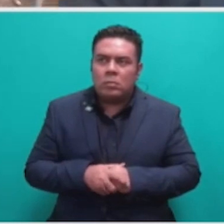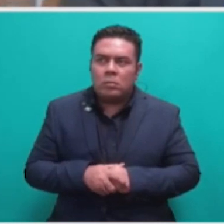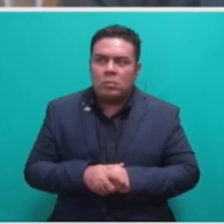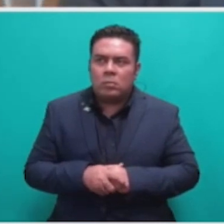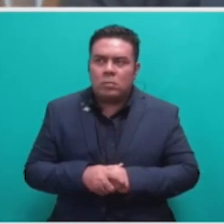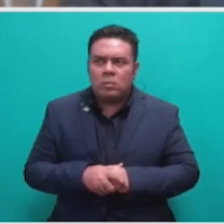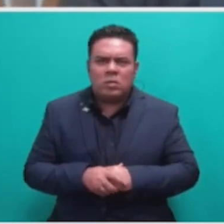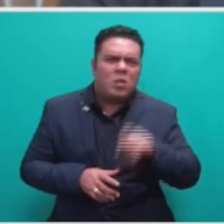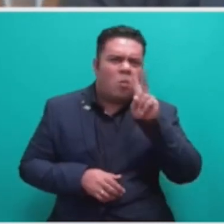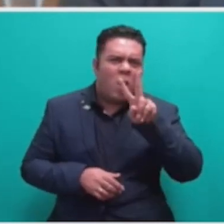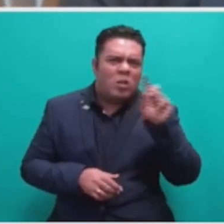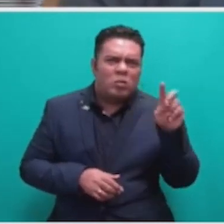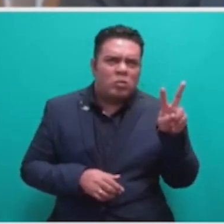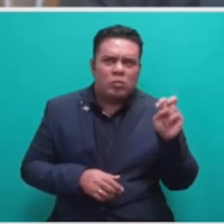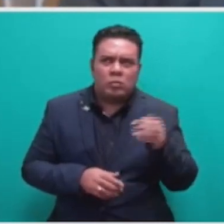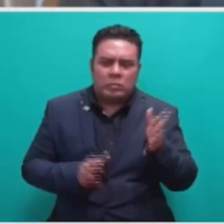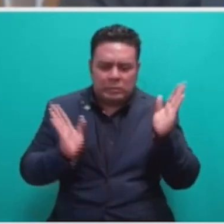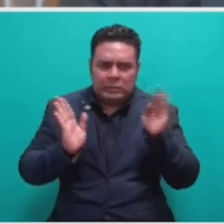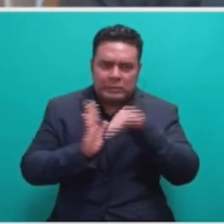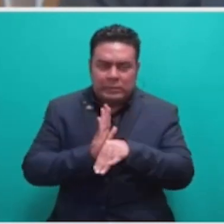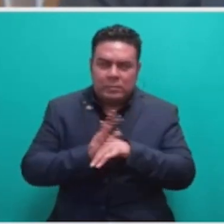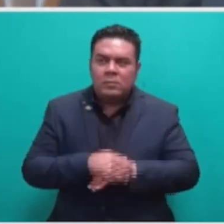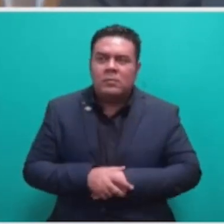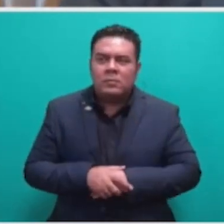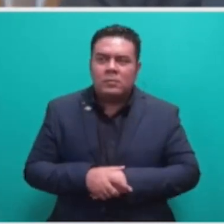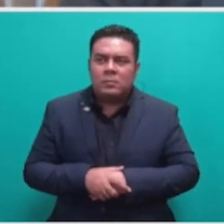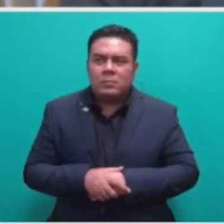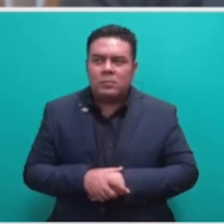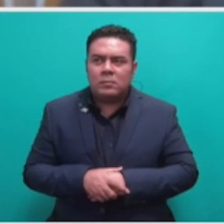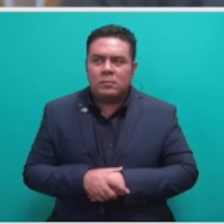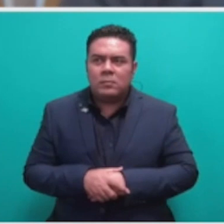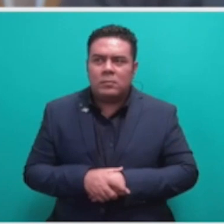No, 1 or 2 in the quantity, but generally,